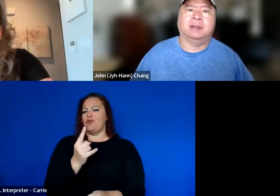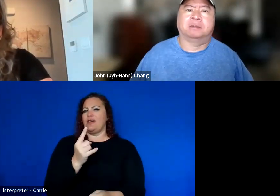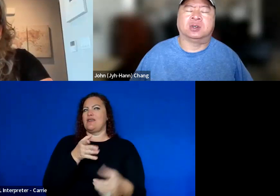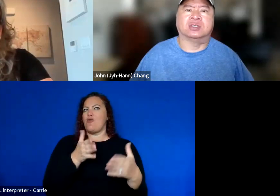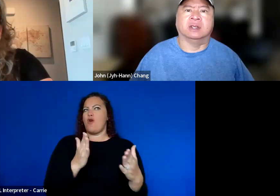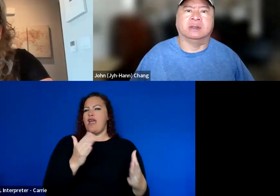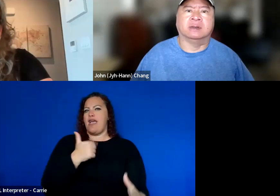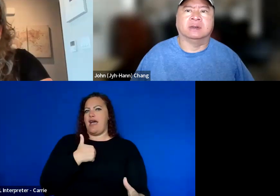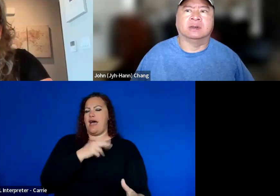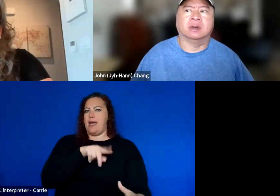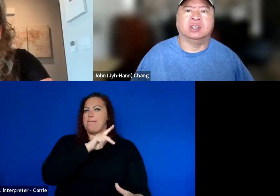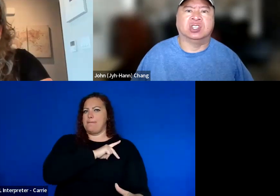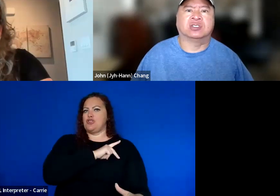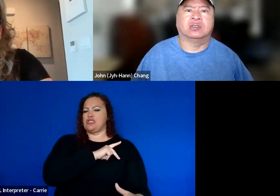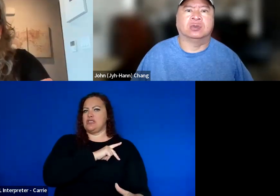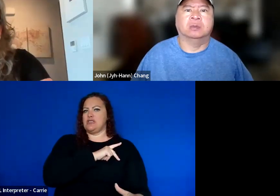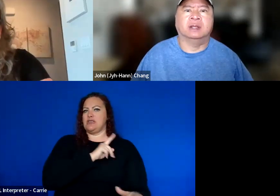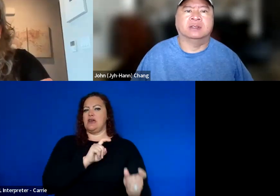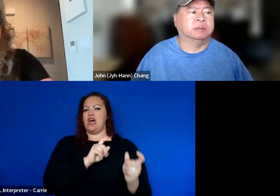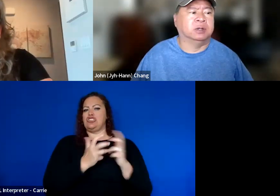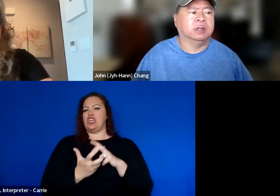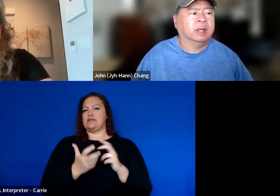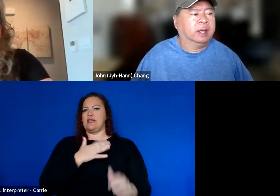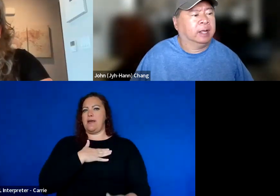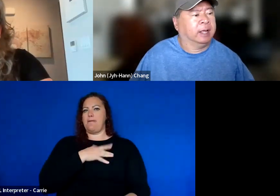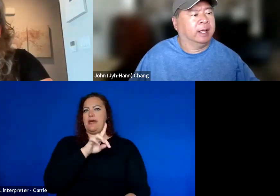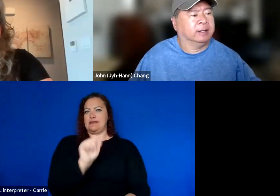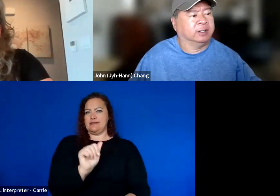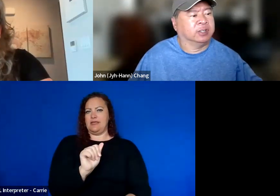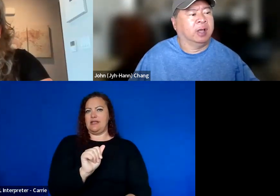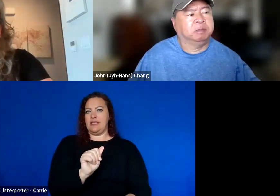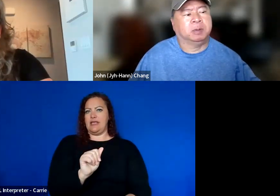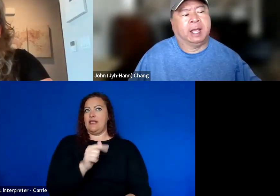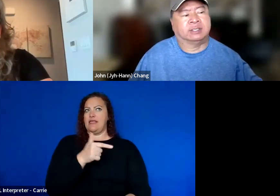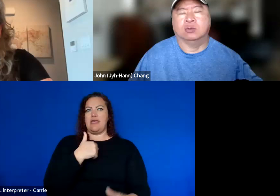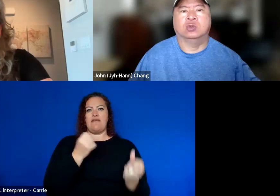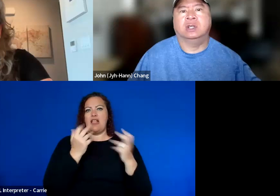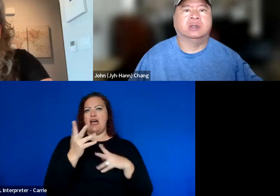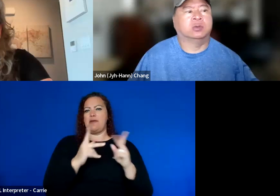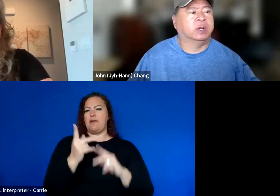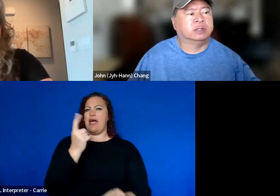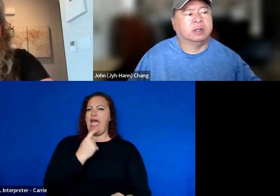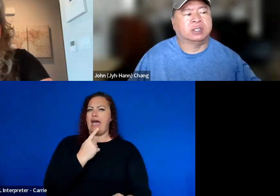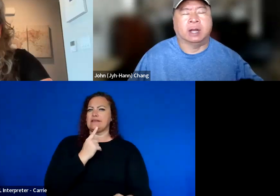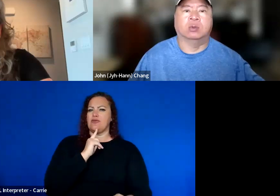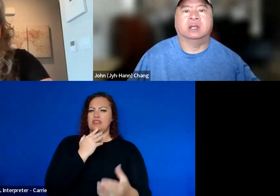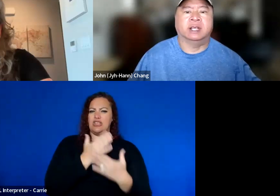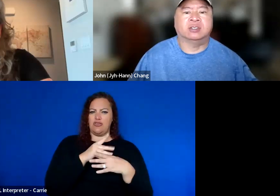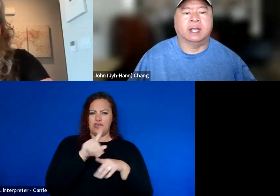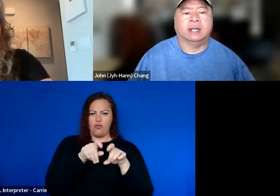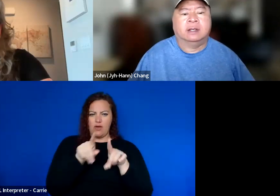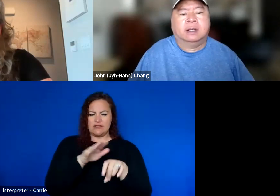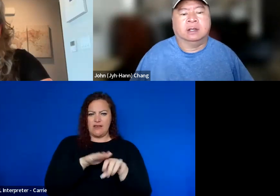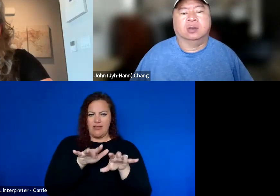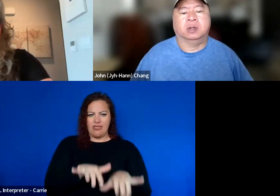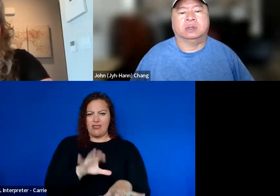ways I personally adjusted through my disability. And there's a lot of people asking really good questions on the chat, and we're going to get